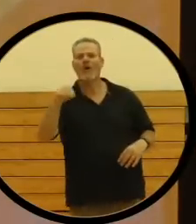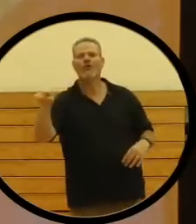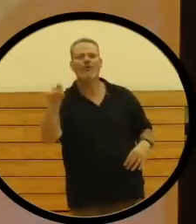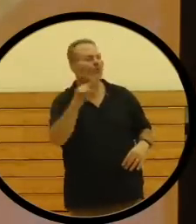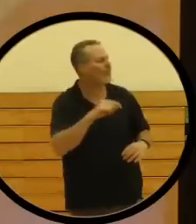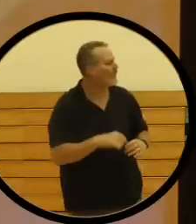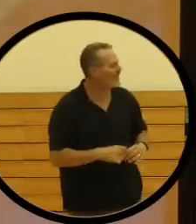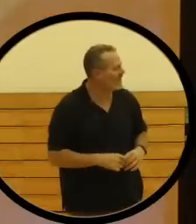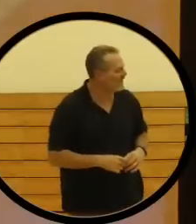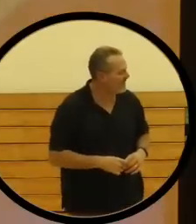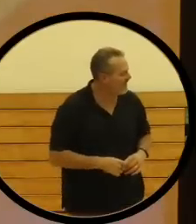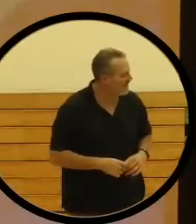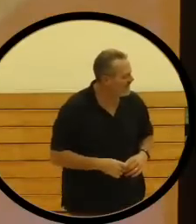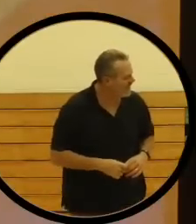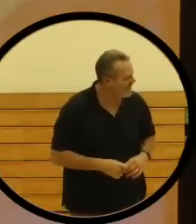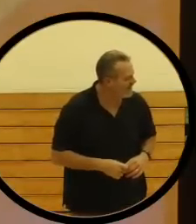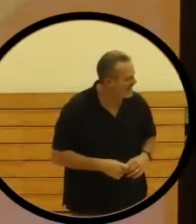are?